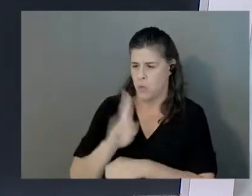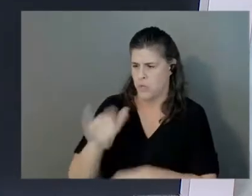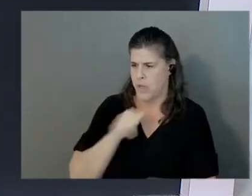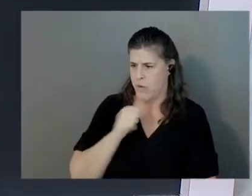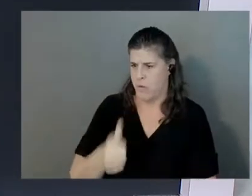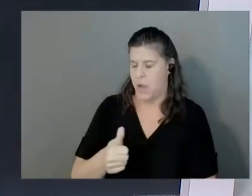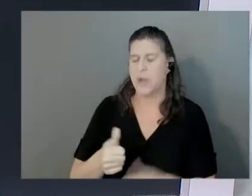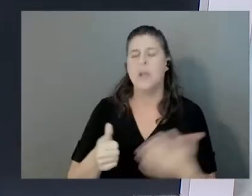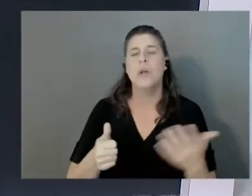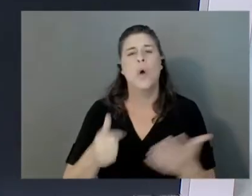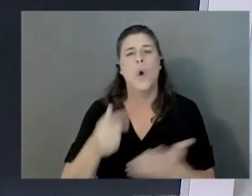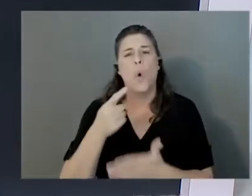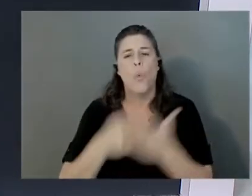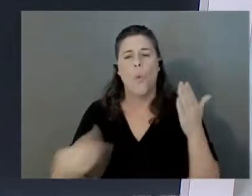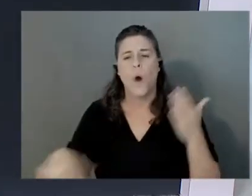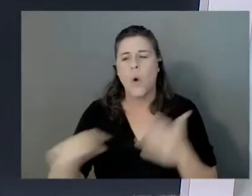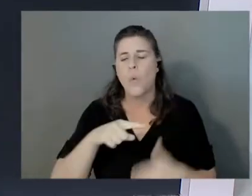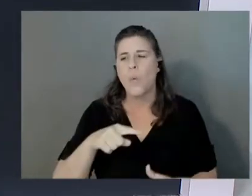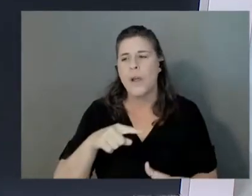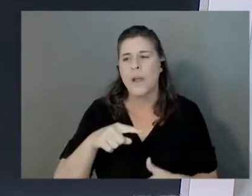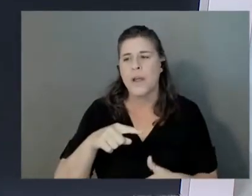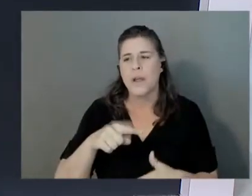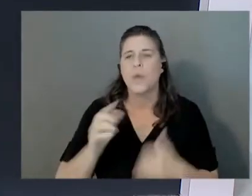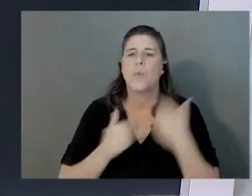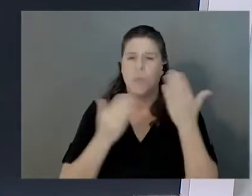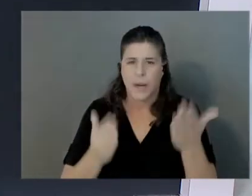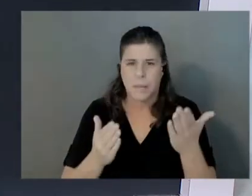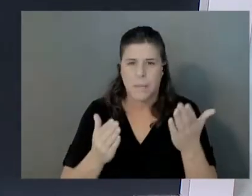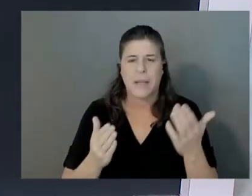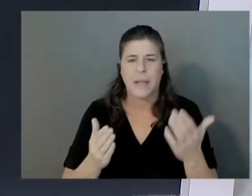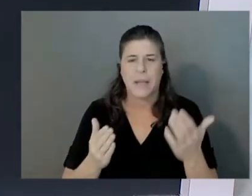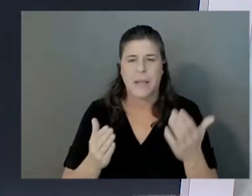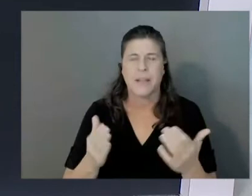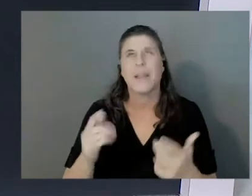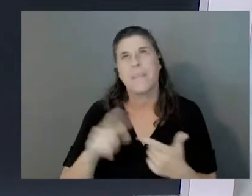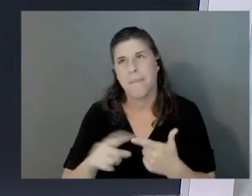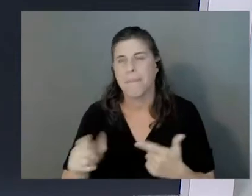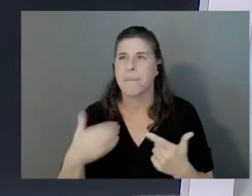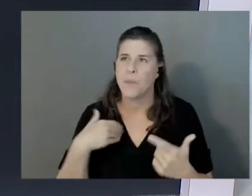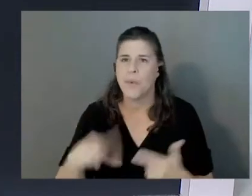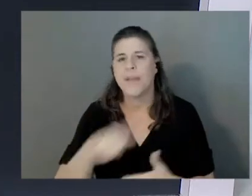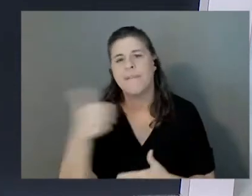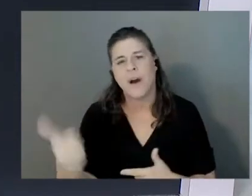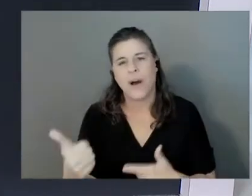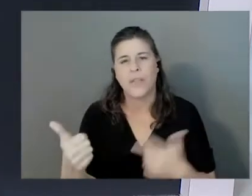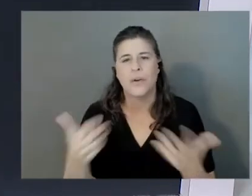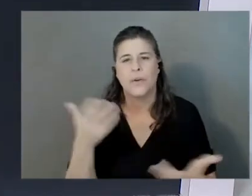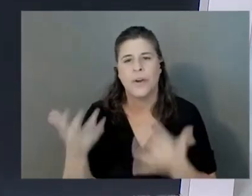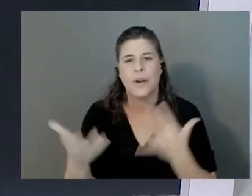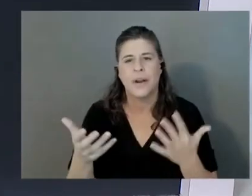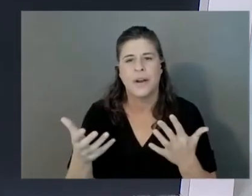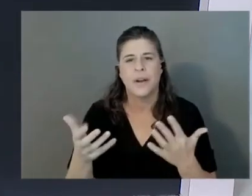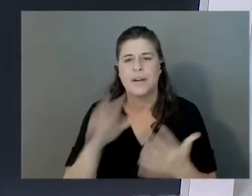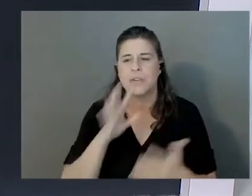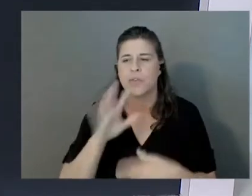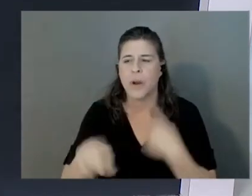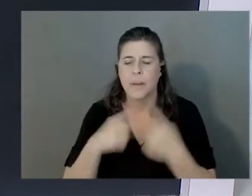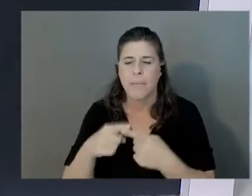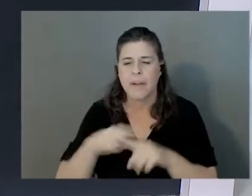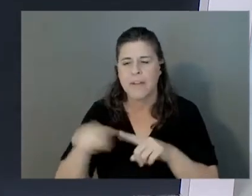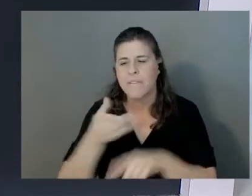what we're recommending, and there are other ways we'll also be talking about, but